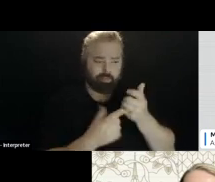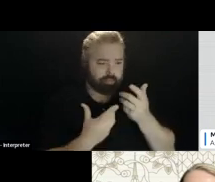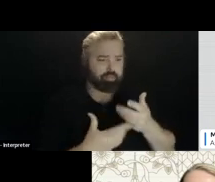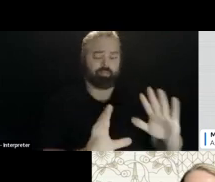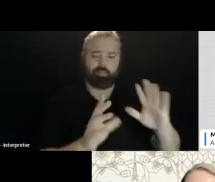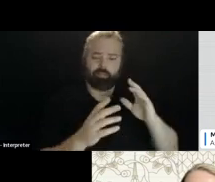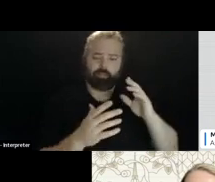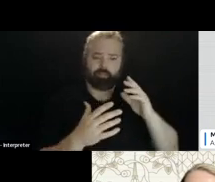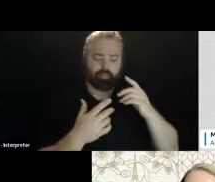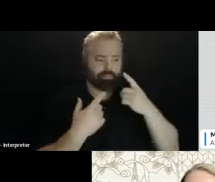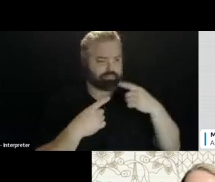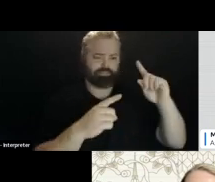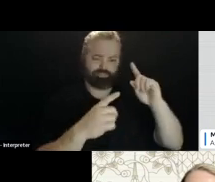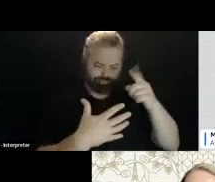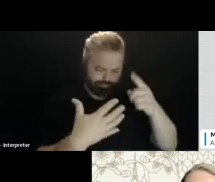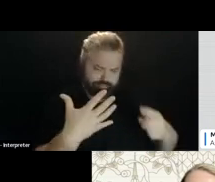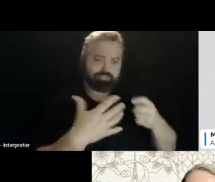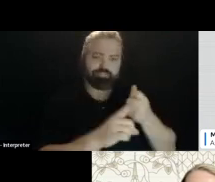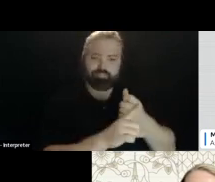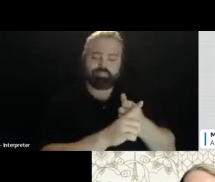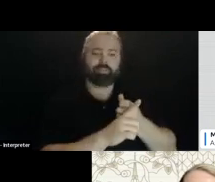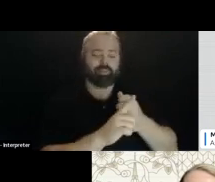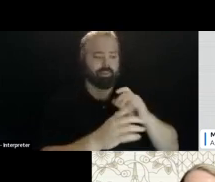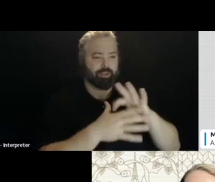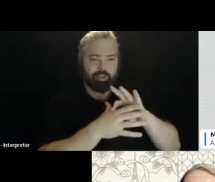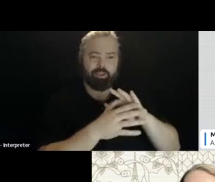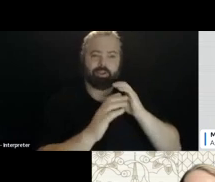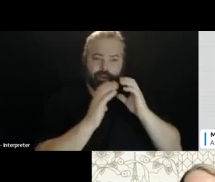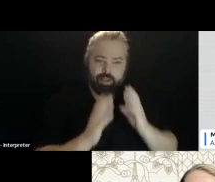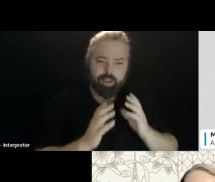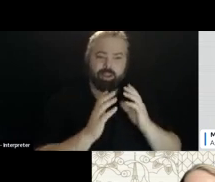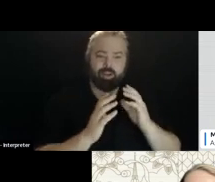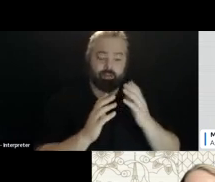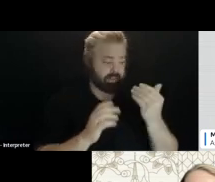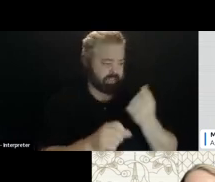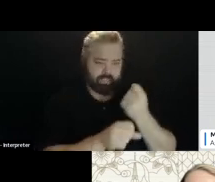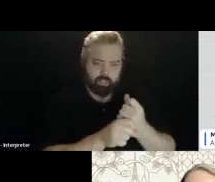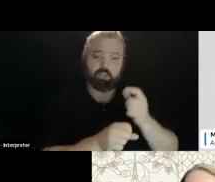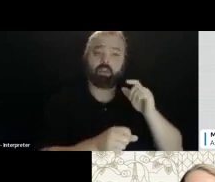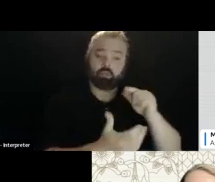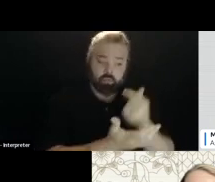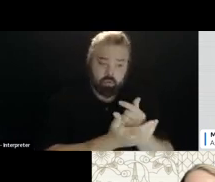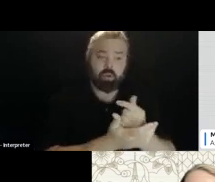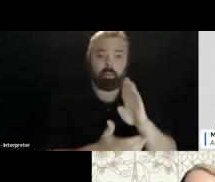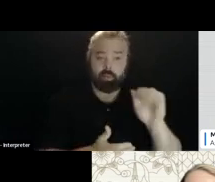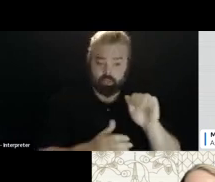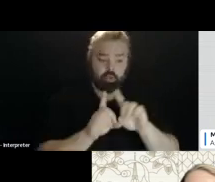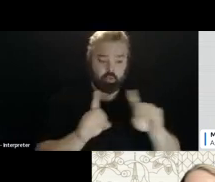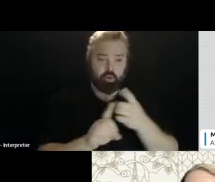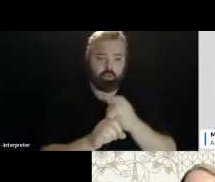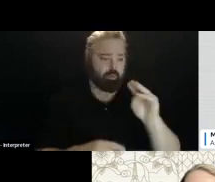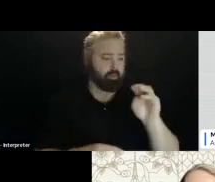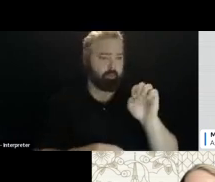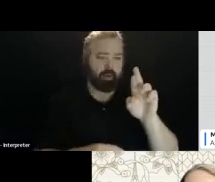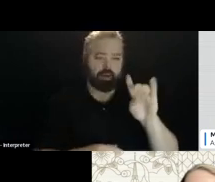creative communicator with 15 years in the field. She graduated with a bachelor's degree in graphic design from Meredith College, where she was